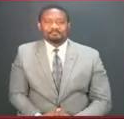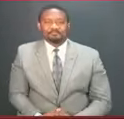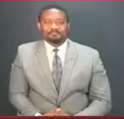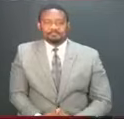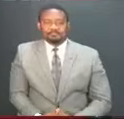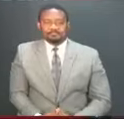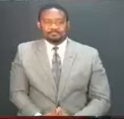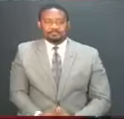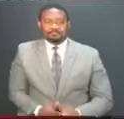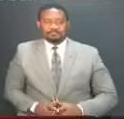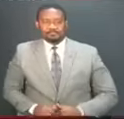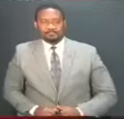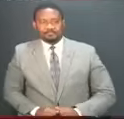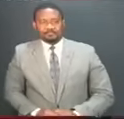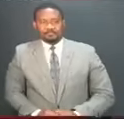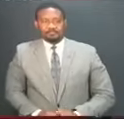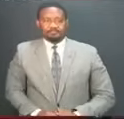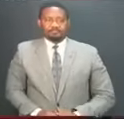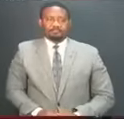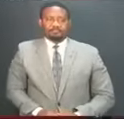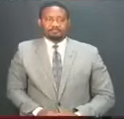Speaker, we'll take